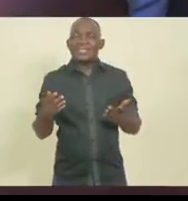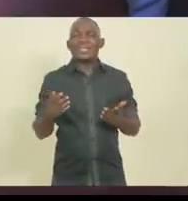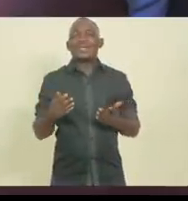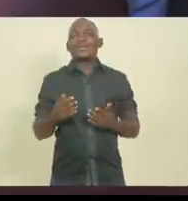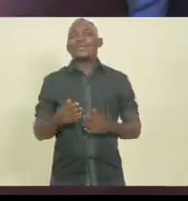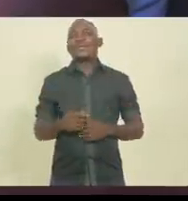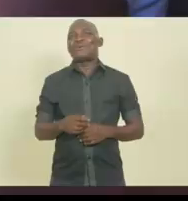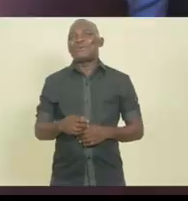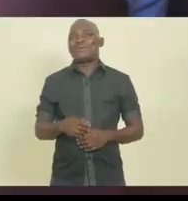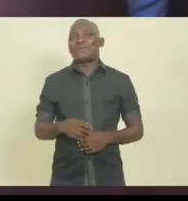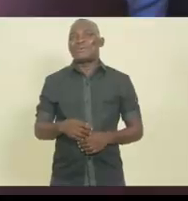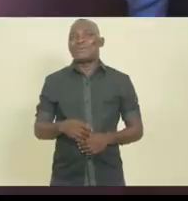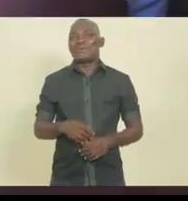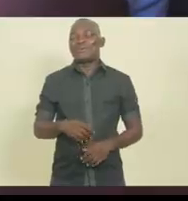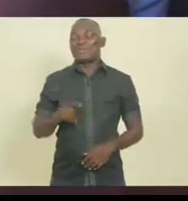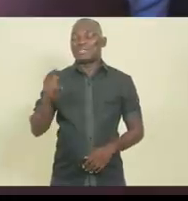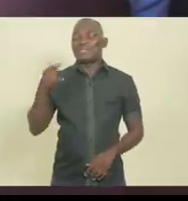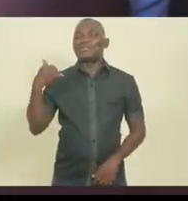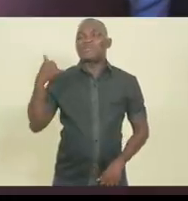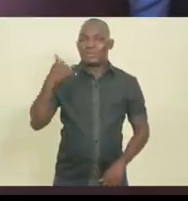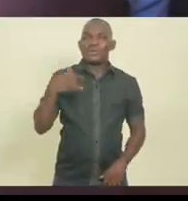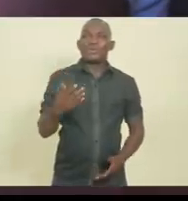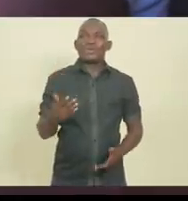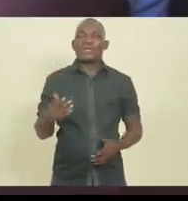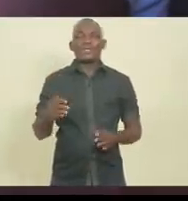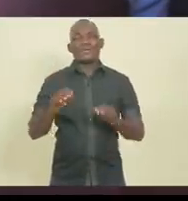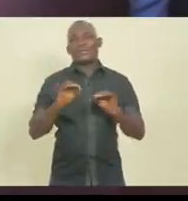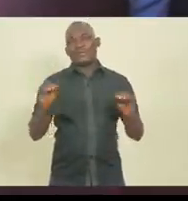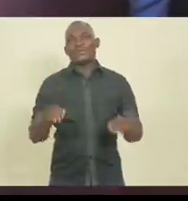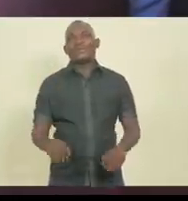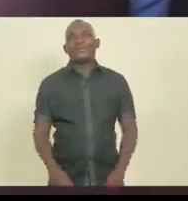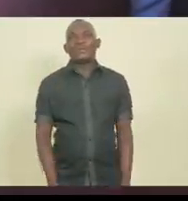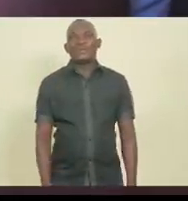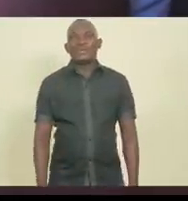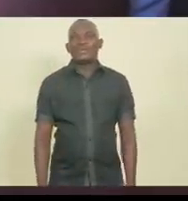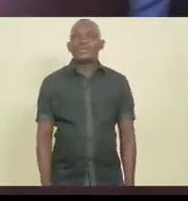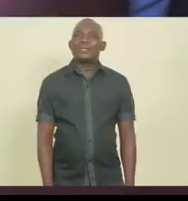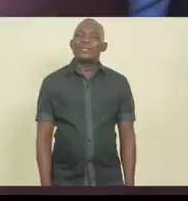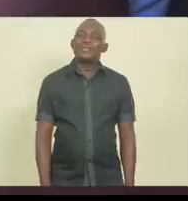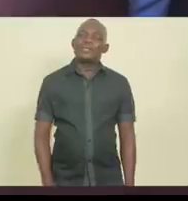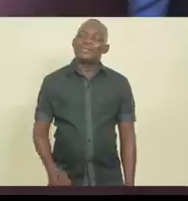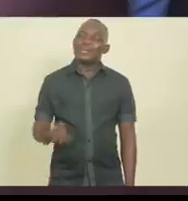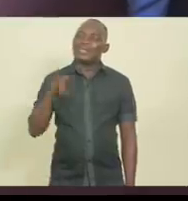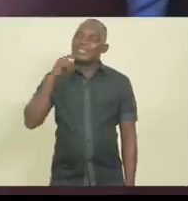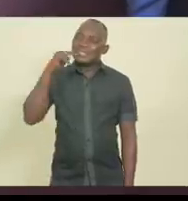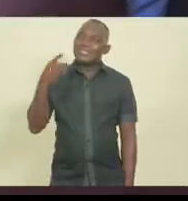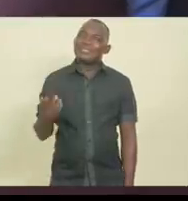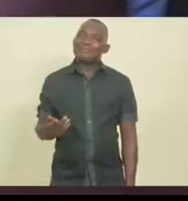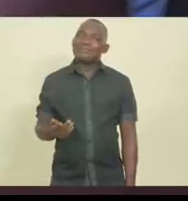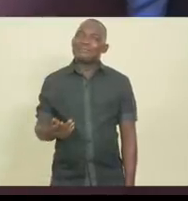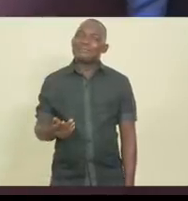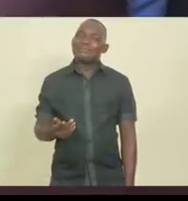I think she just called me dad before she slept. No way. Yes way. I'm